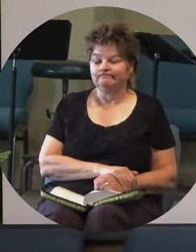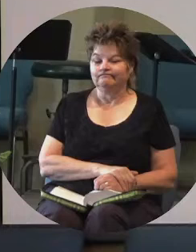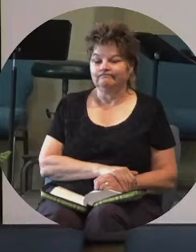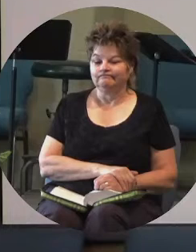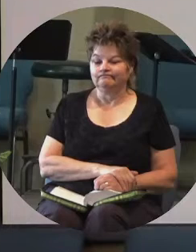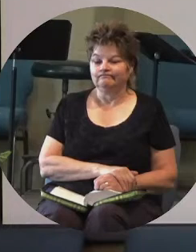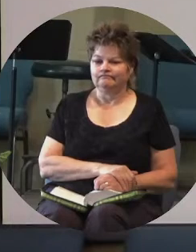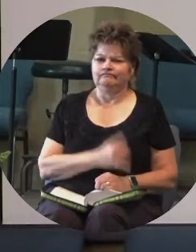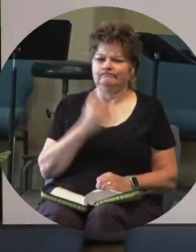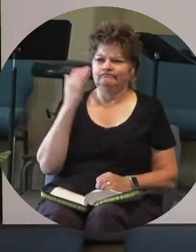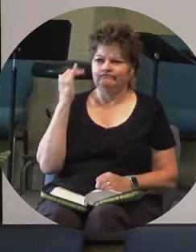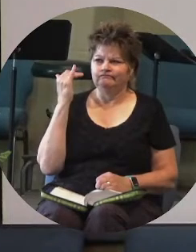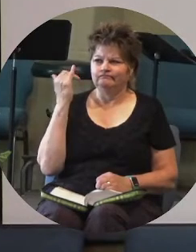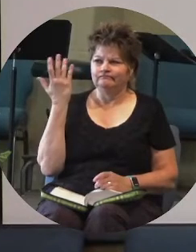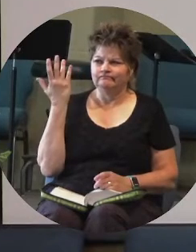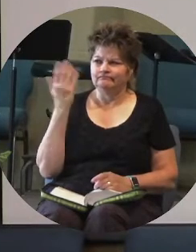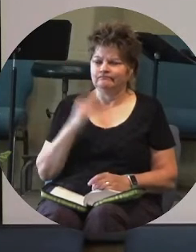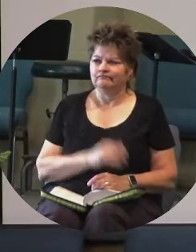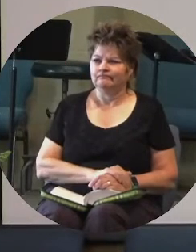Why?